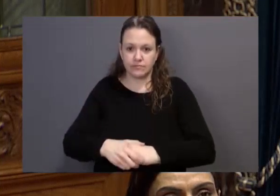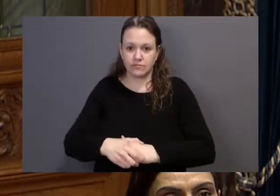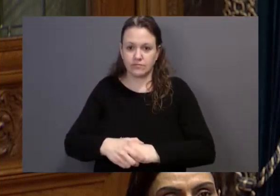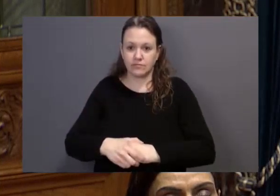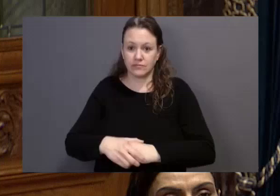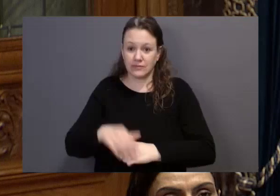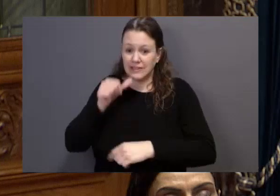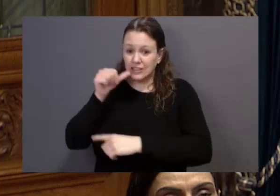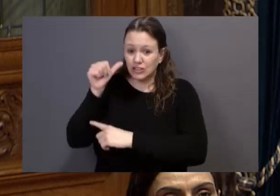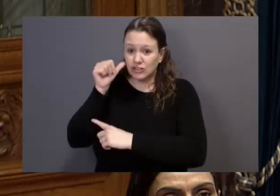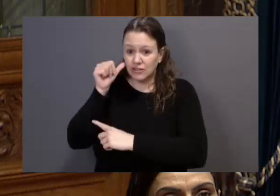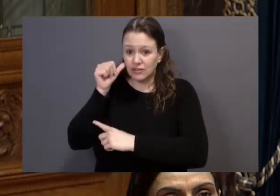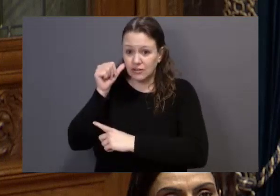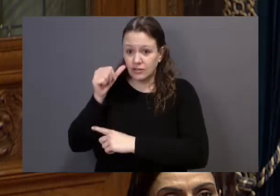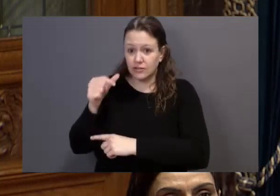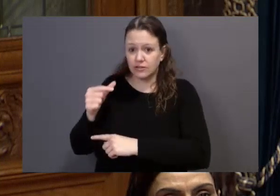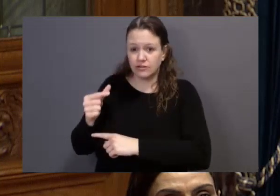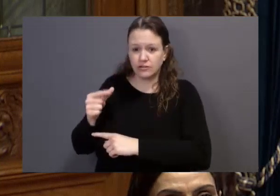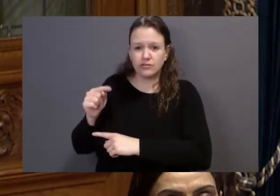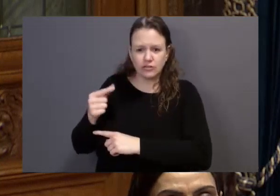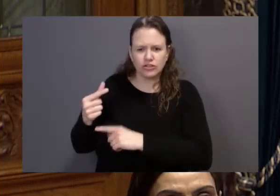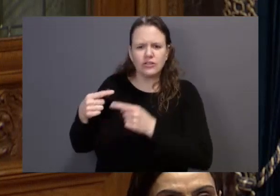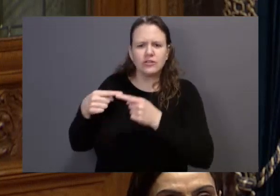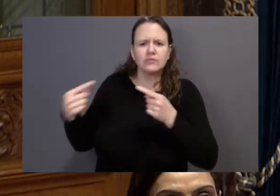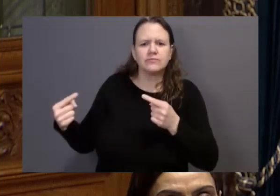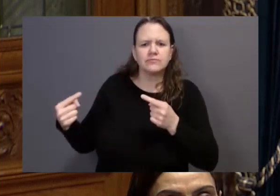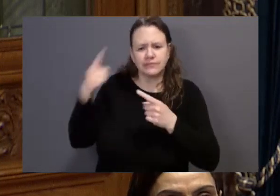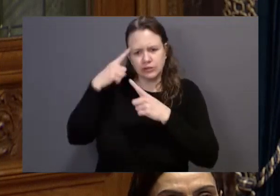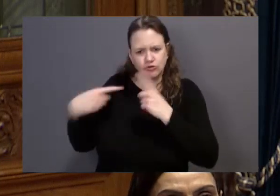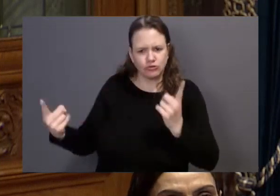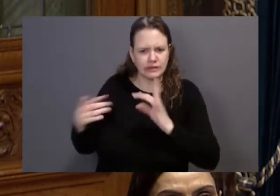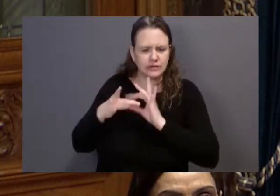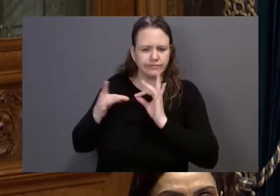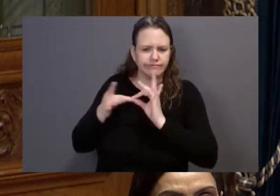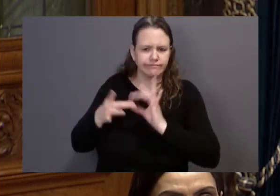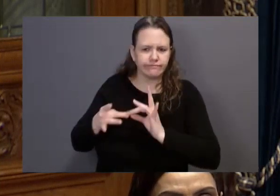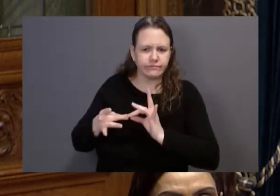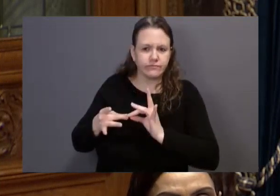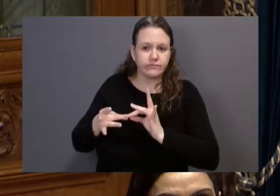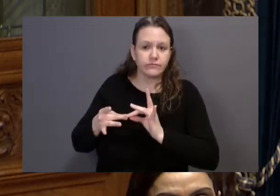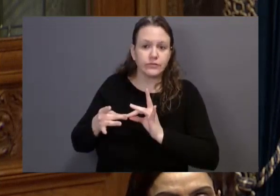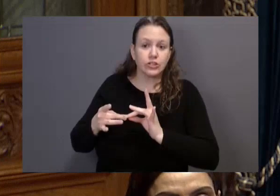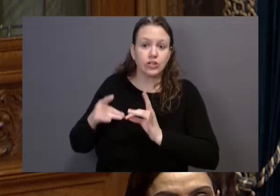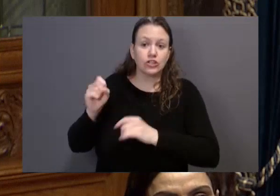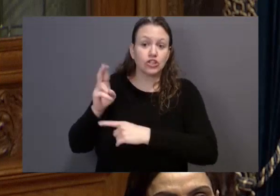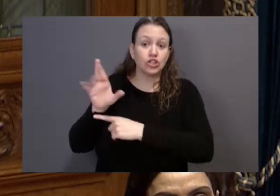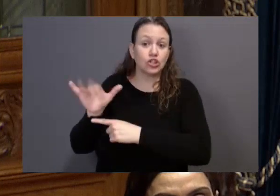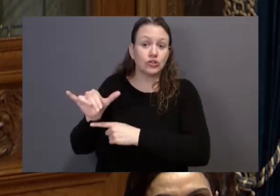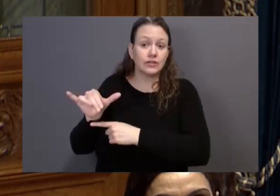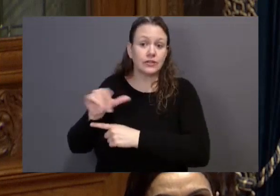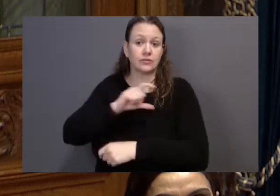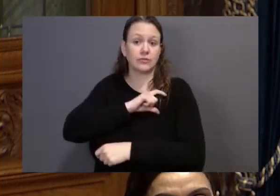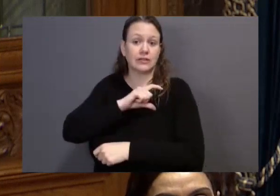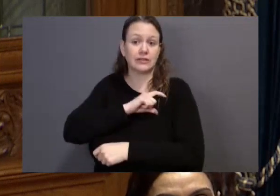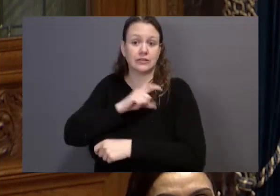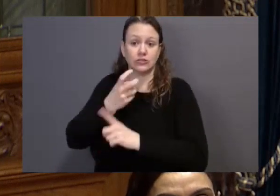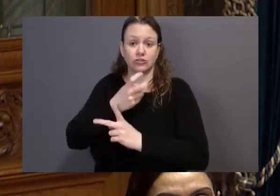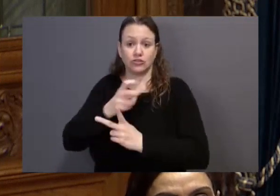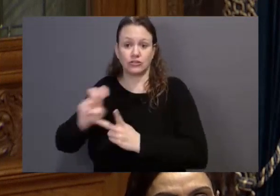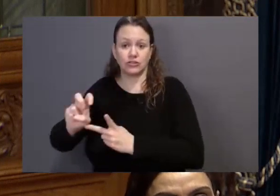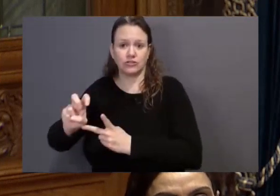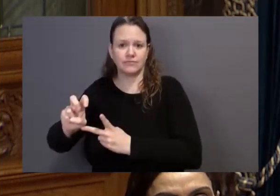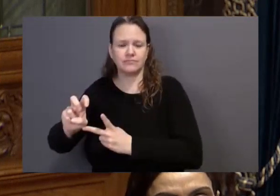handling of the Surrey policing transition is resulting in the politicization of public safety. Anyone who's followed the Surrey